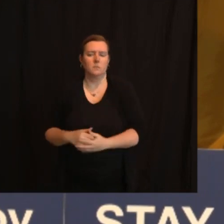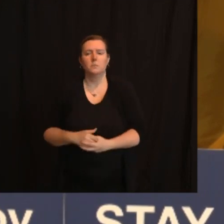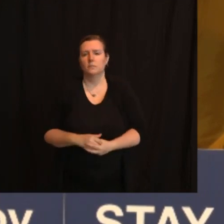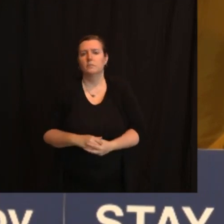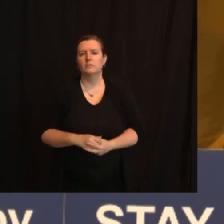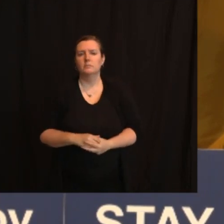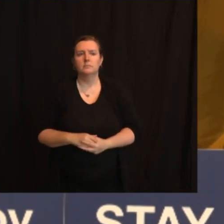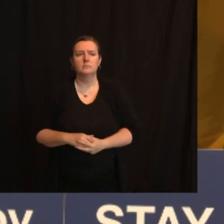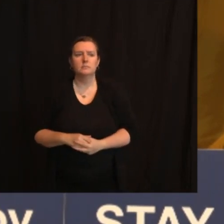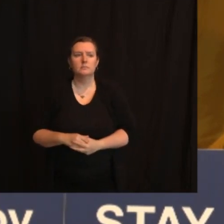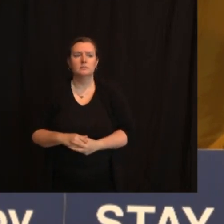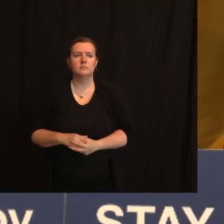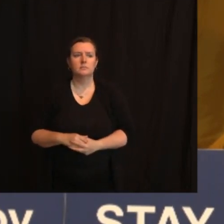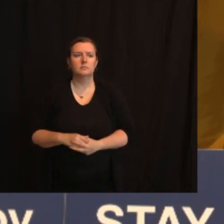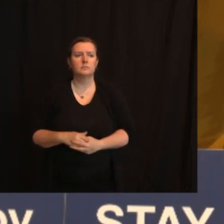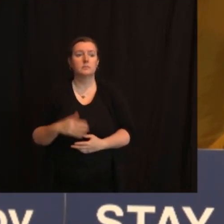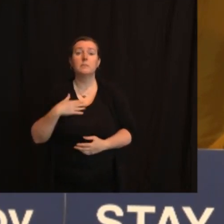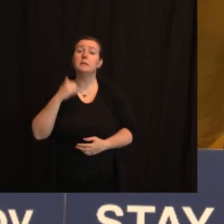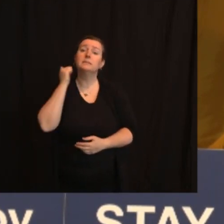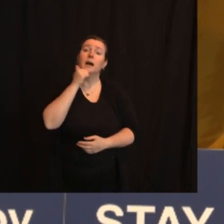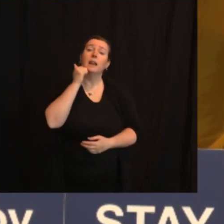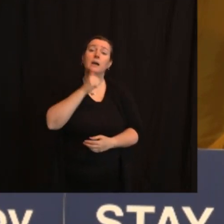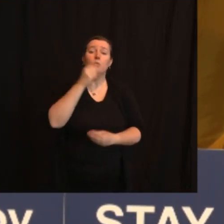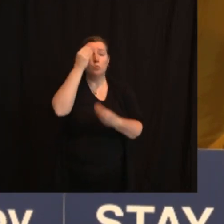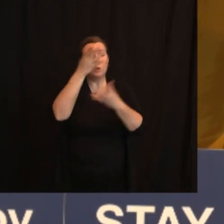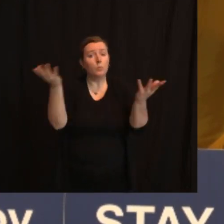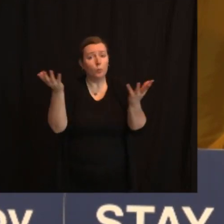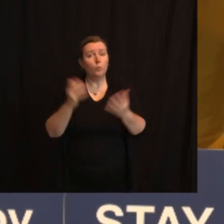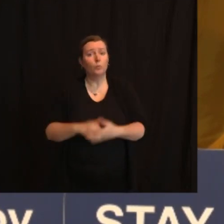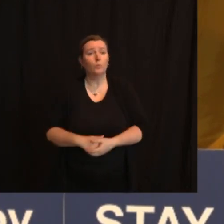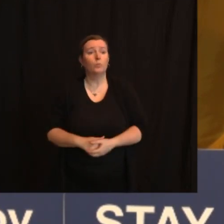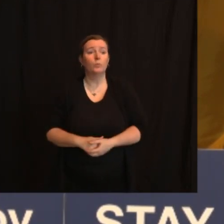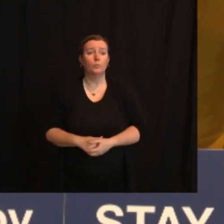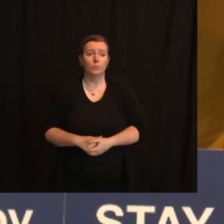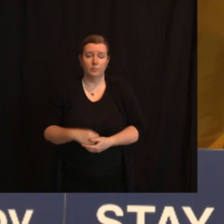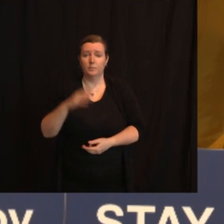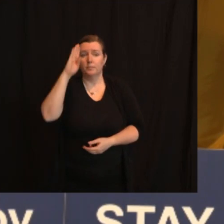Now for my daily report. As the governor shared, our hospitals reported